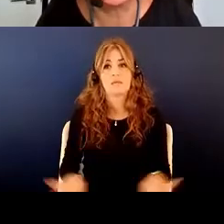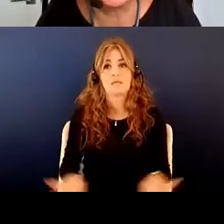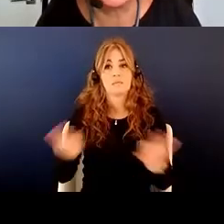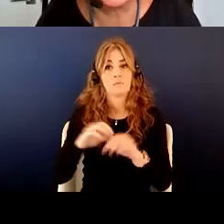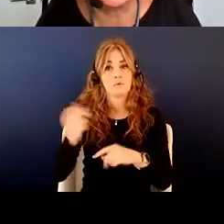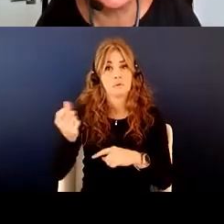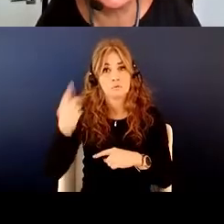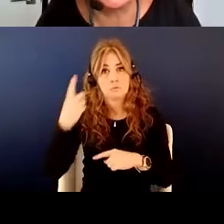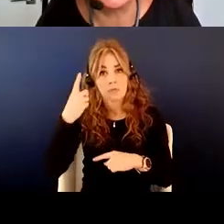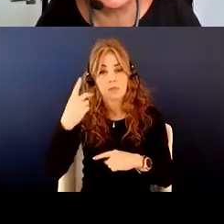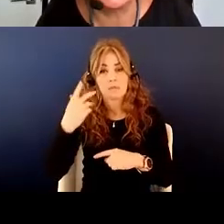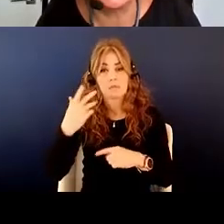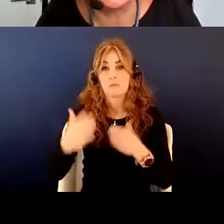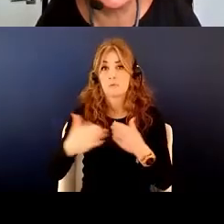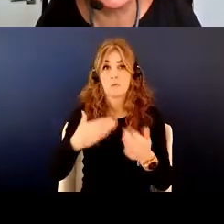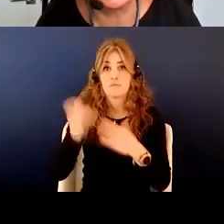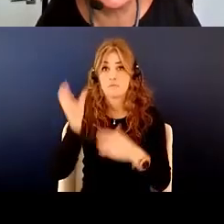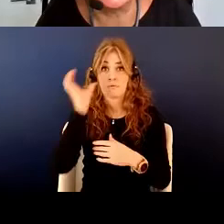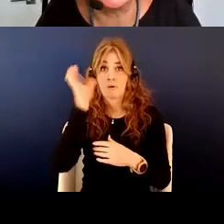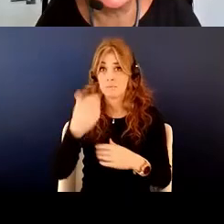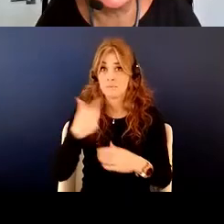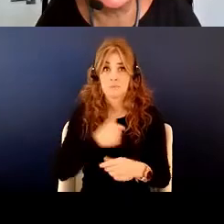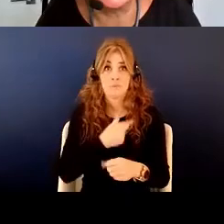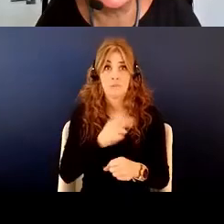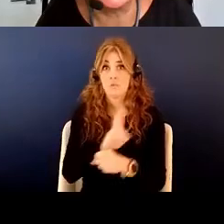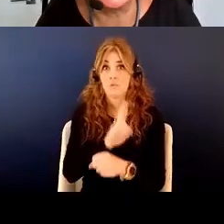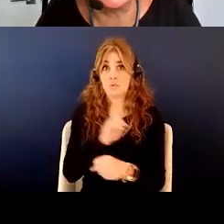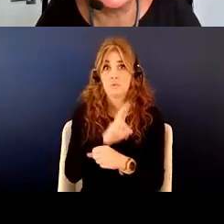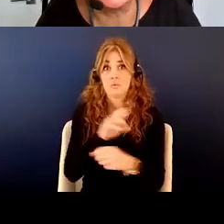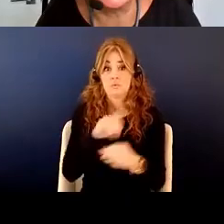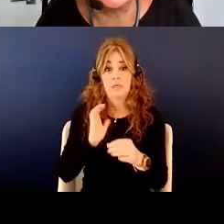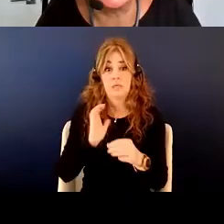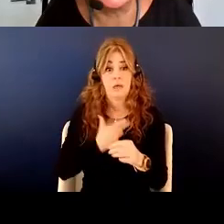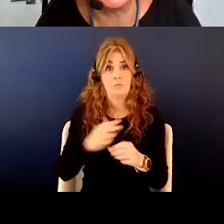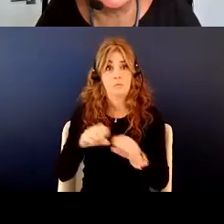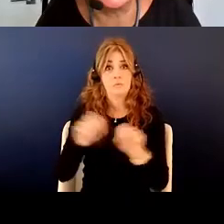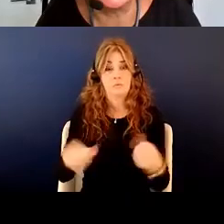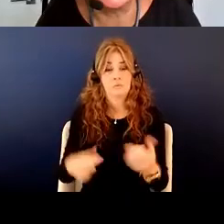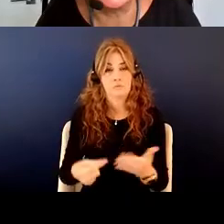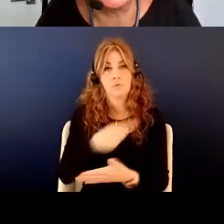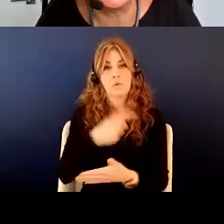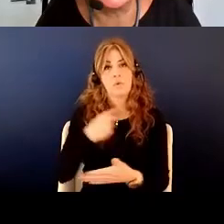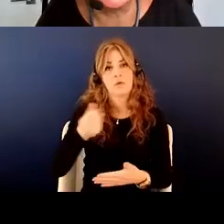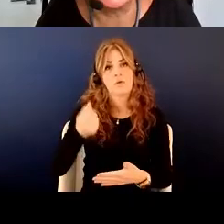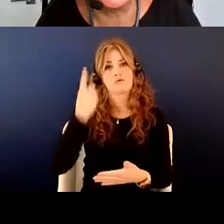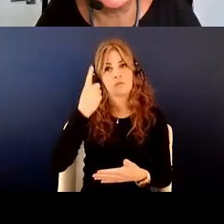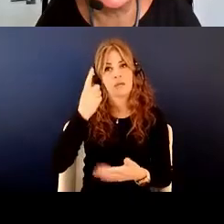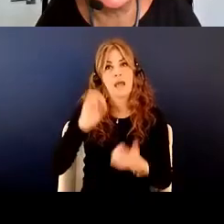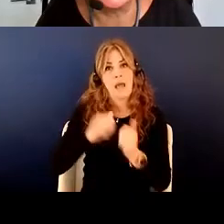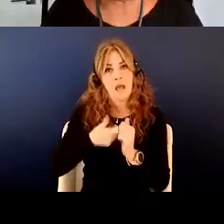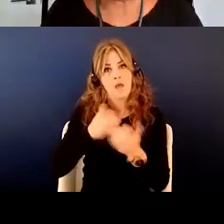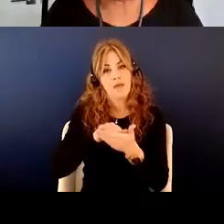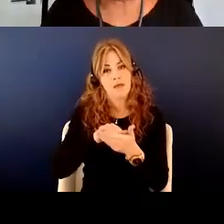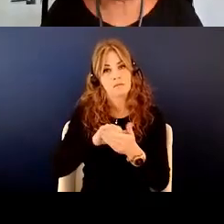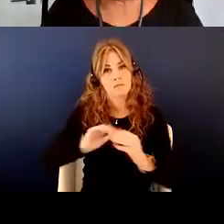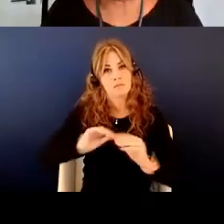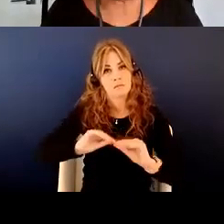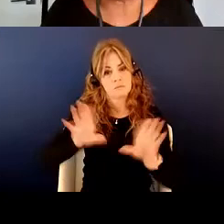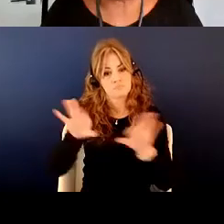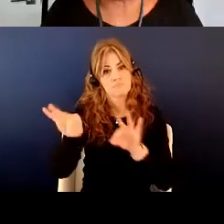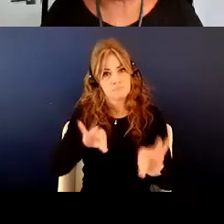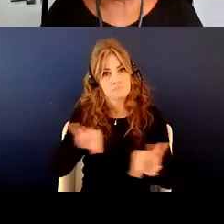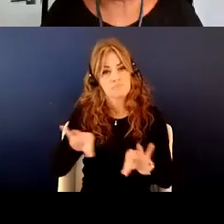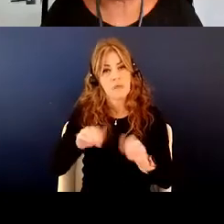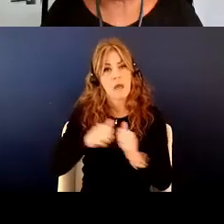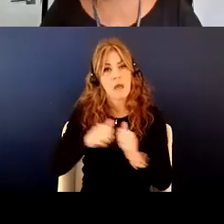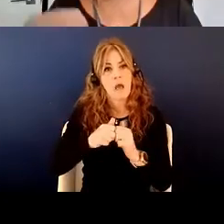understand whatever concepts we're using in our systematic review, that we understand how they are defined, how they are operationalized